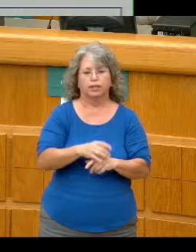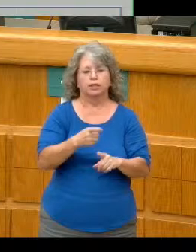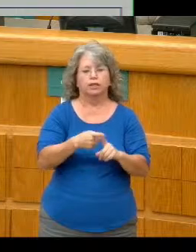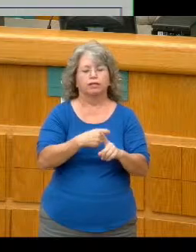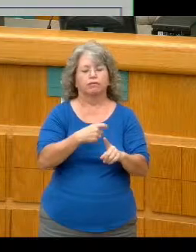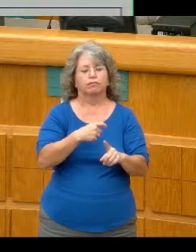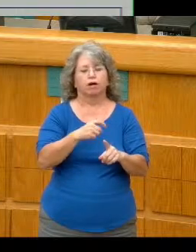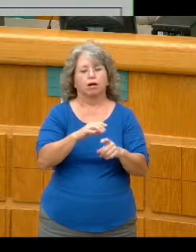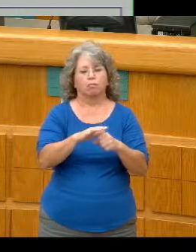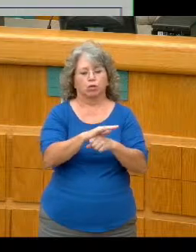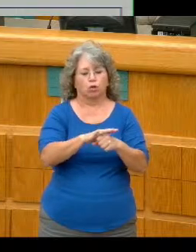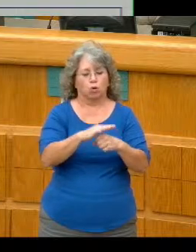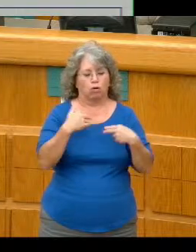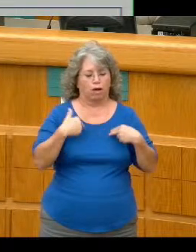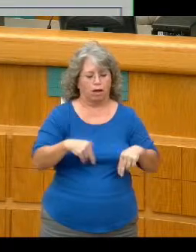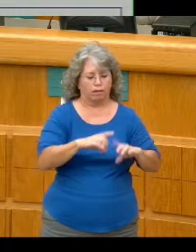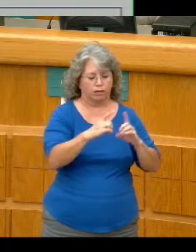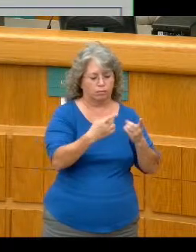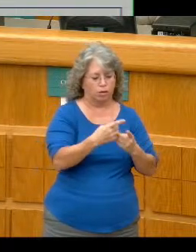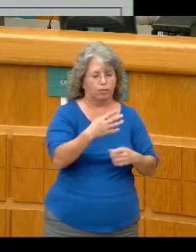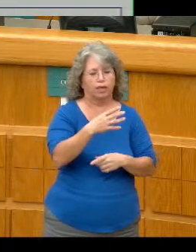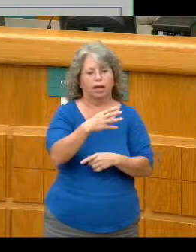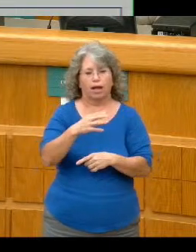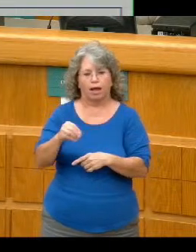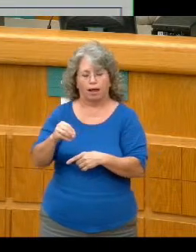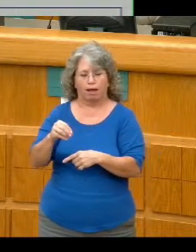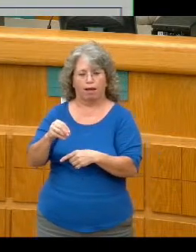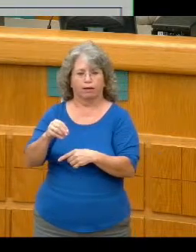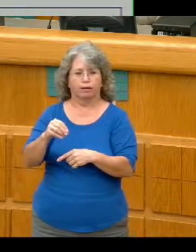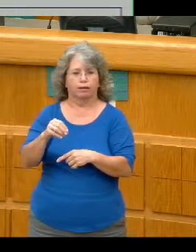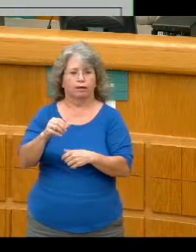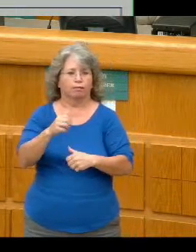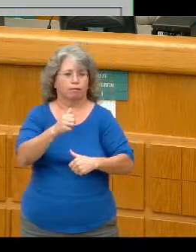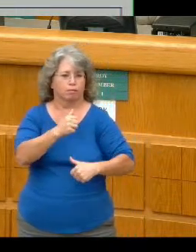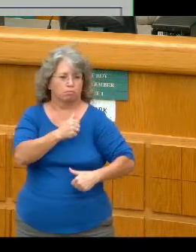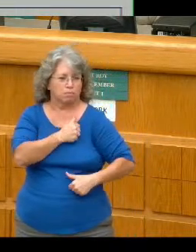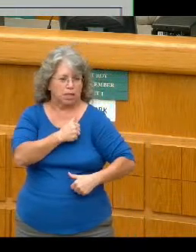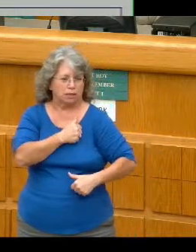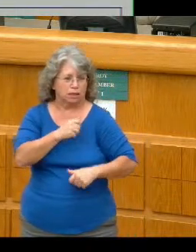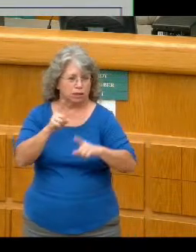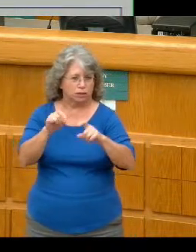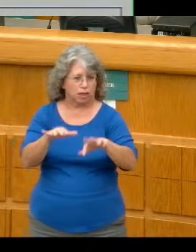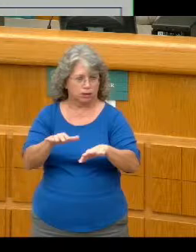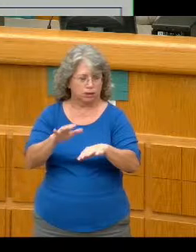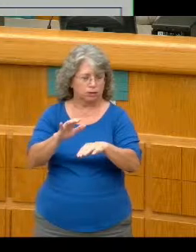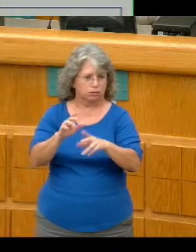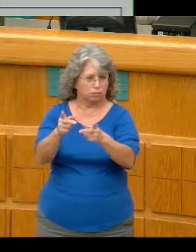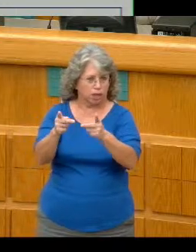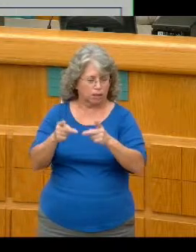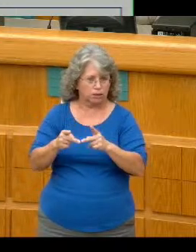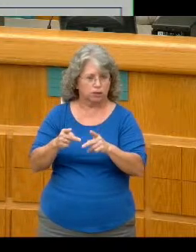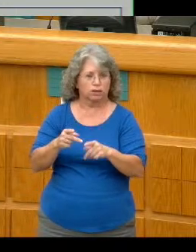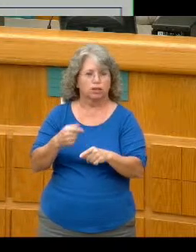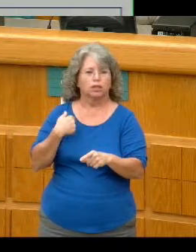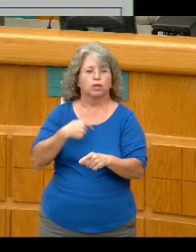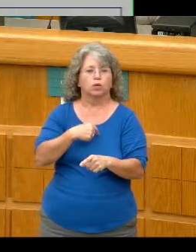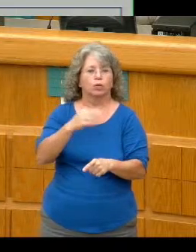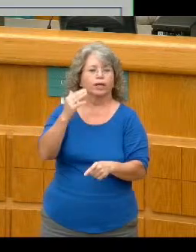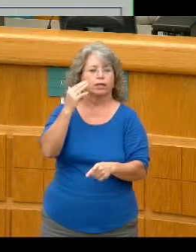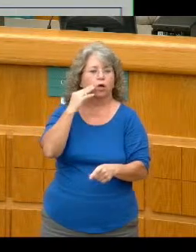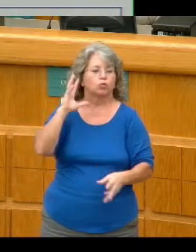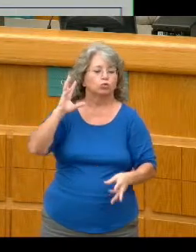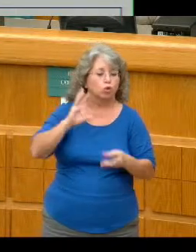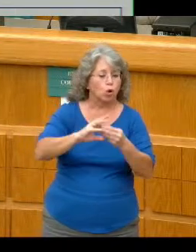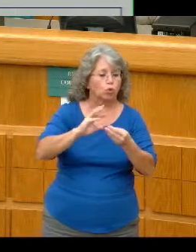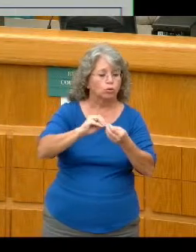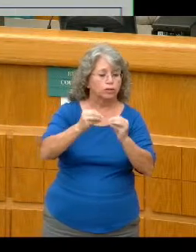department testing and the mobile testing stations, we know how many people tested positive, which we know with all the tests, but we also know how many